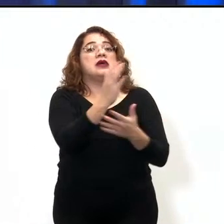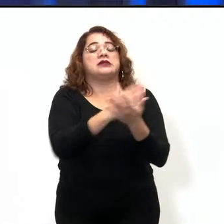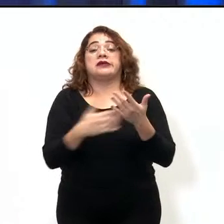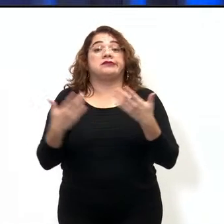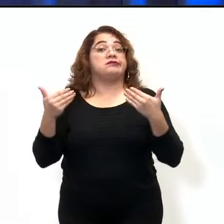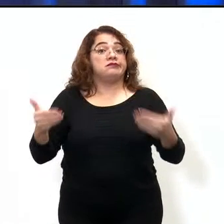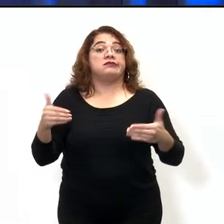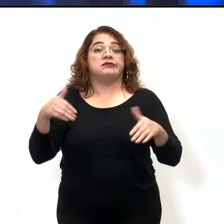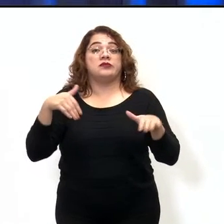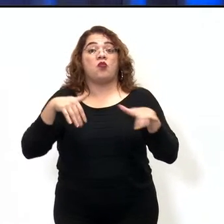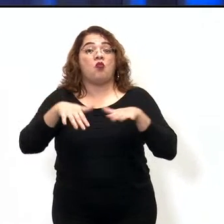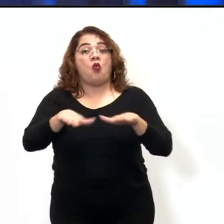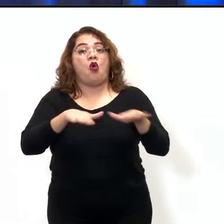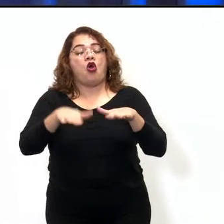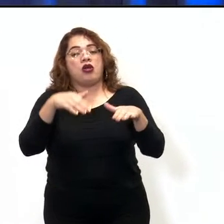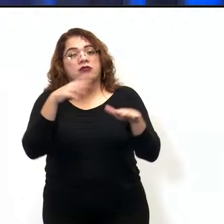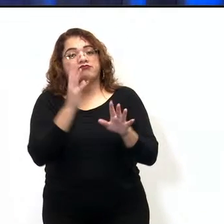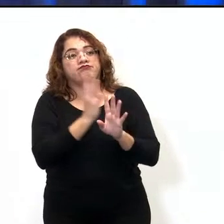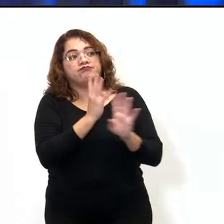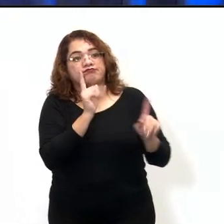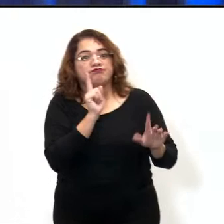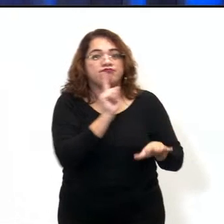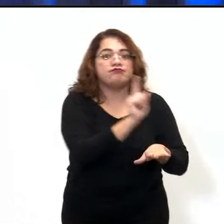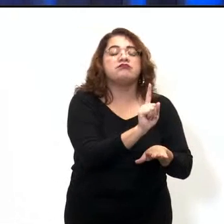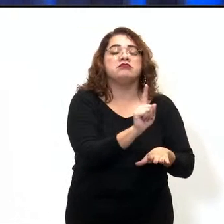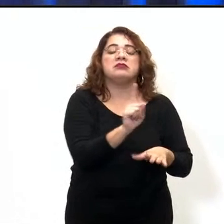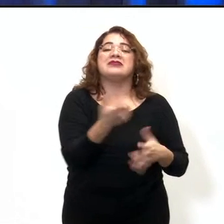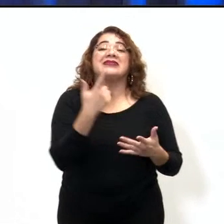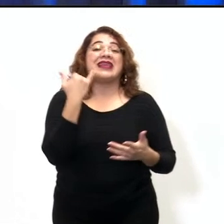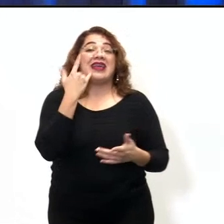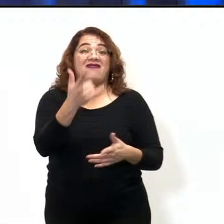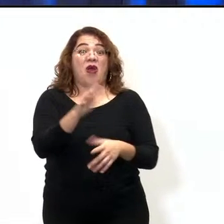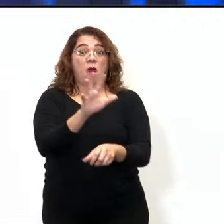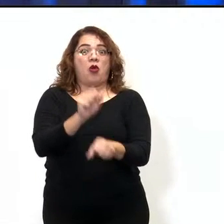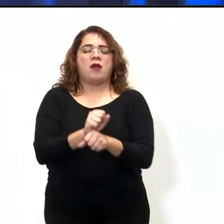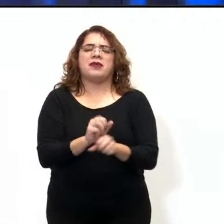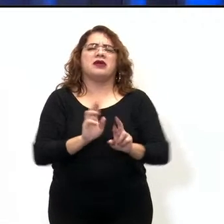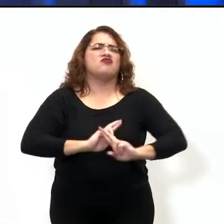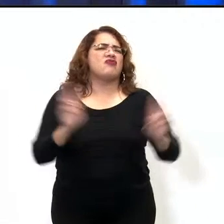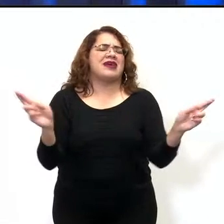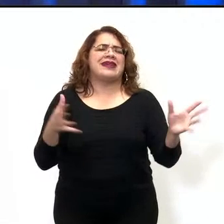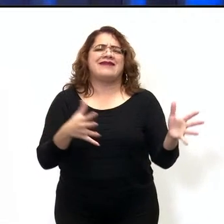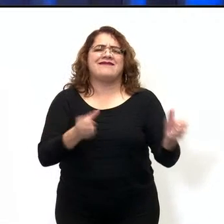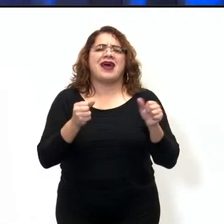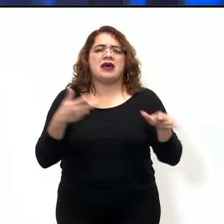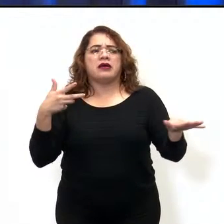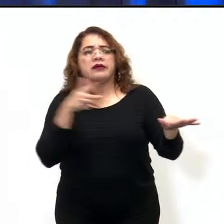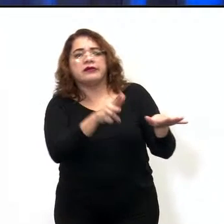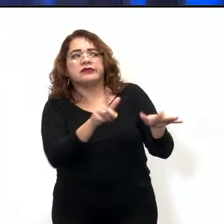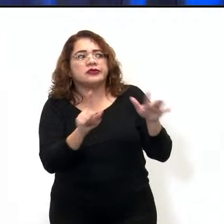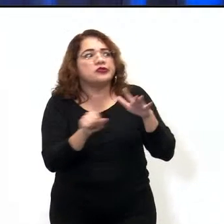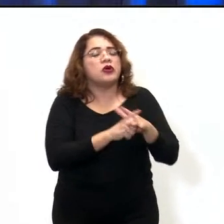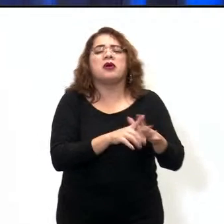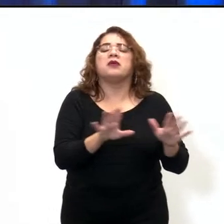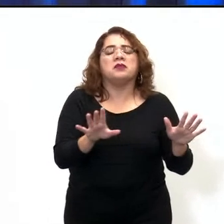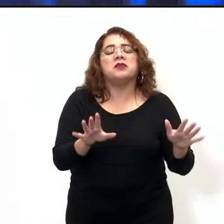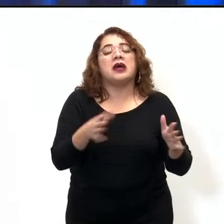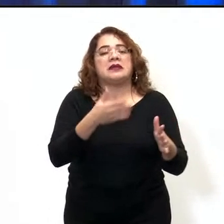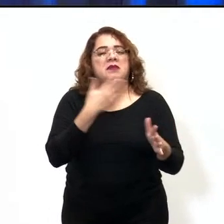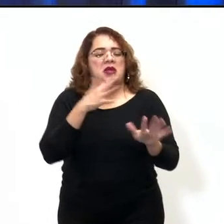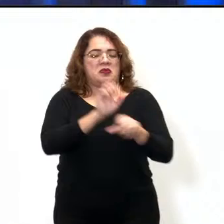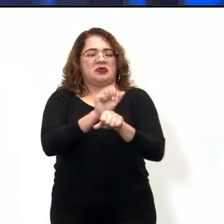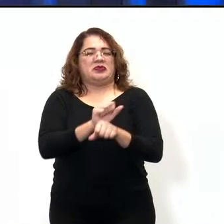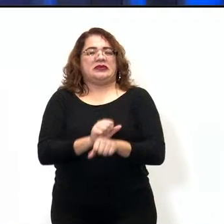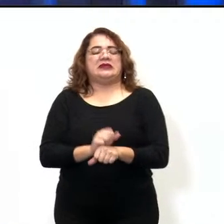up, but we do encourage, things move much faster if you have an appointment. And then that guarantees that you will be able